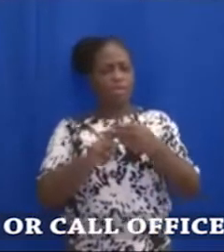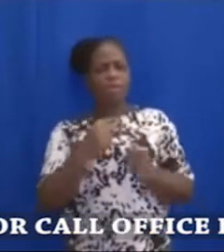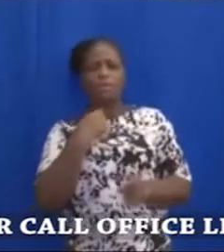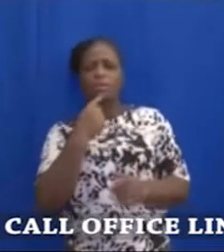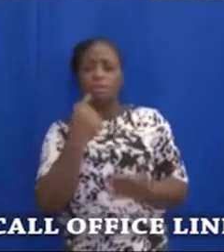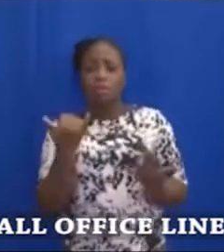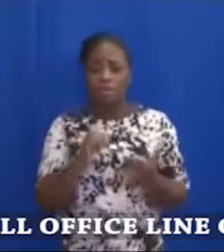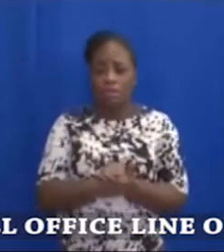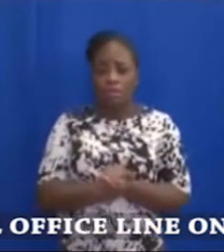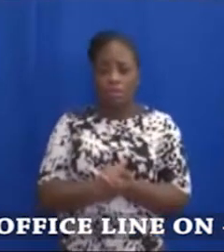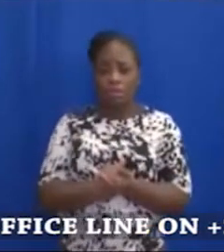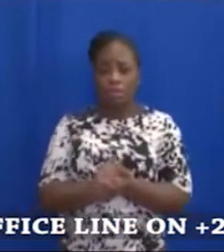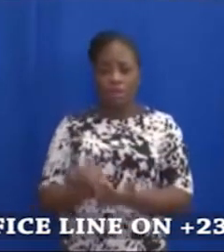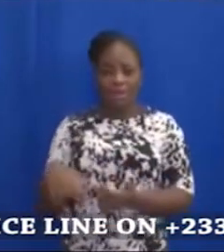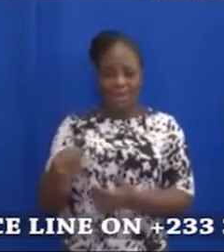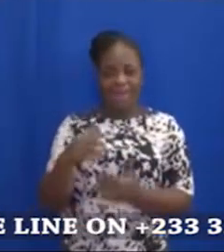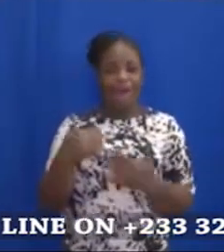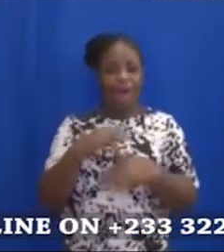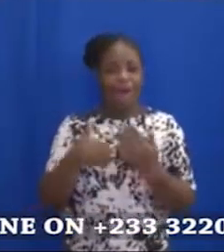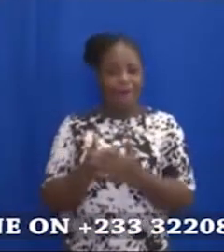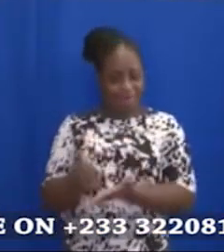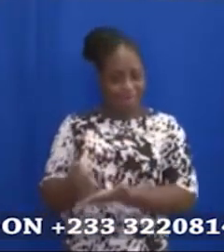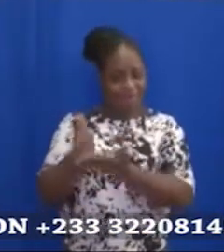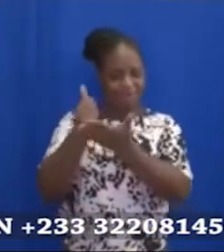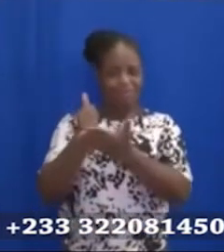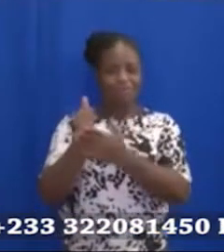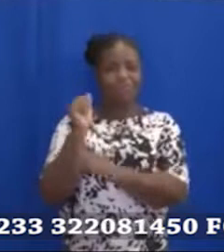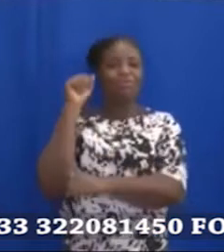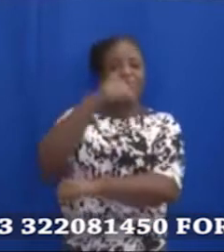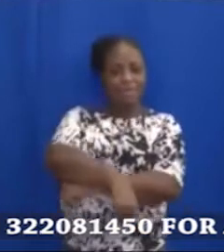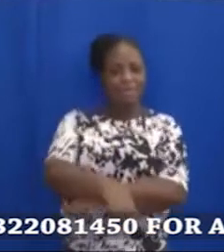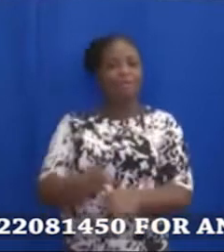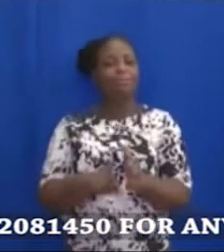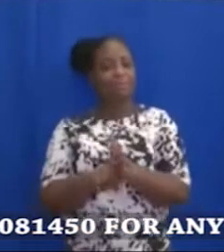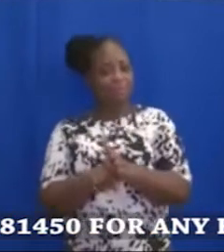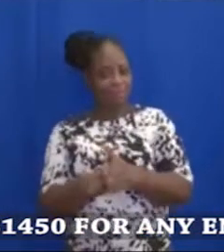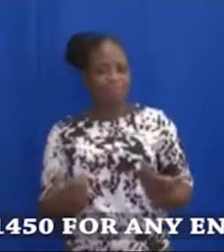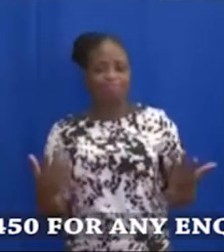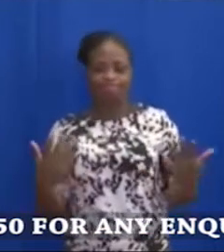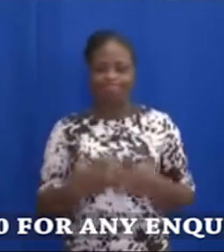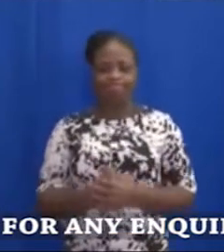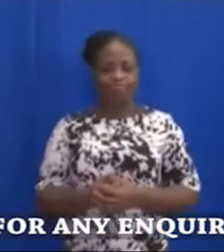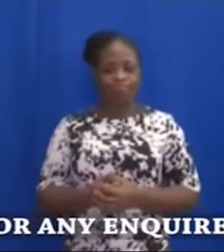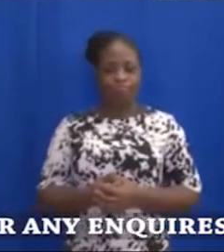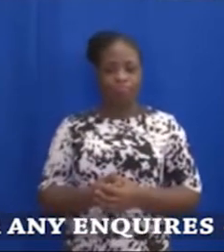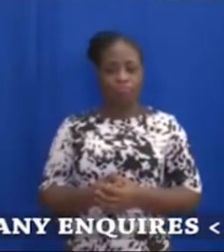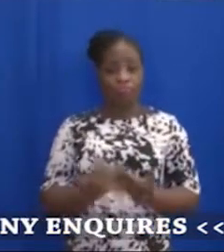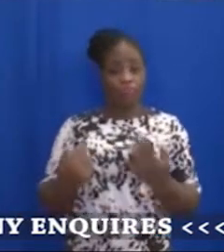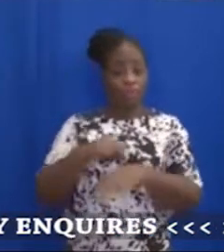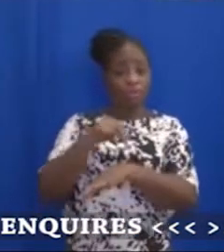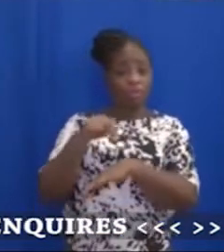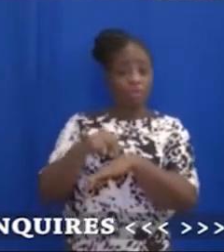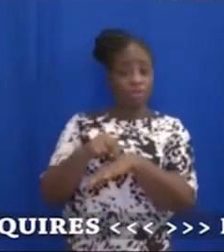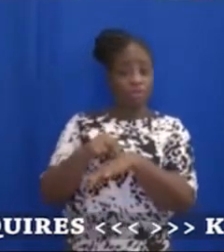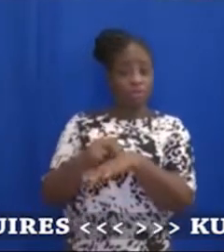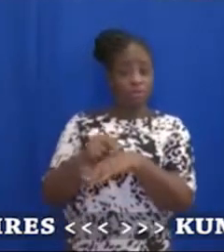fact that we were on the path towards defeating the virus. Our nation in the weeks prior to